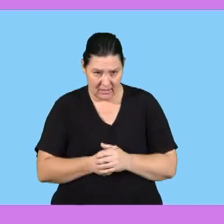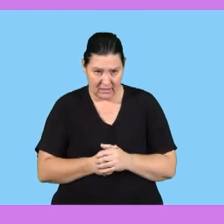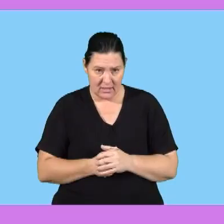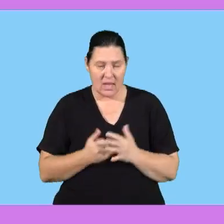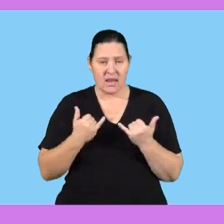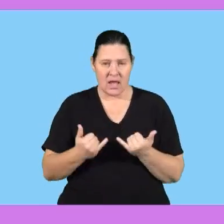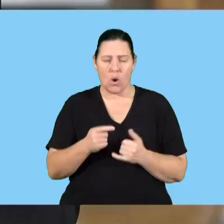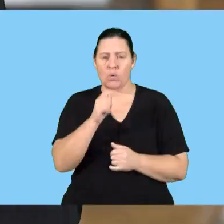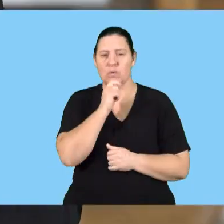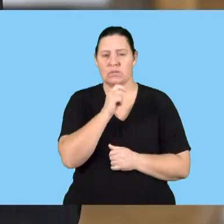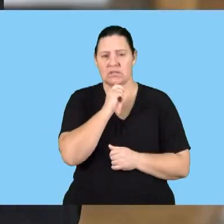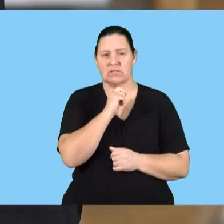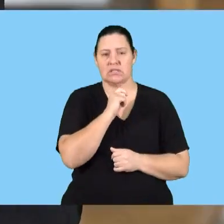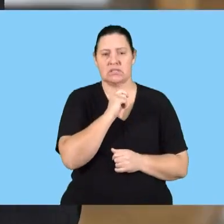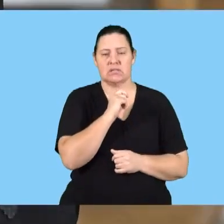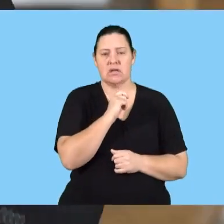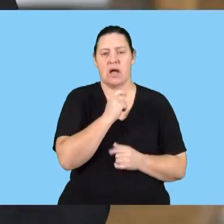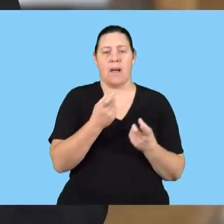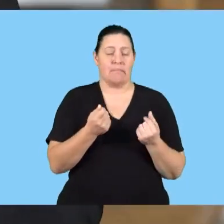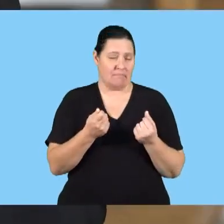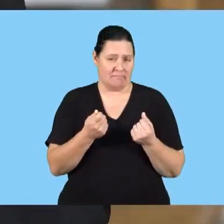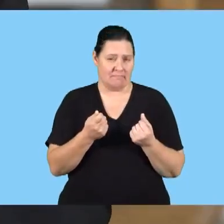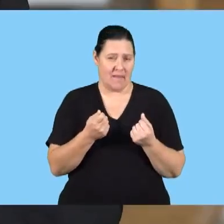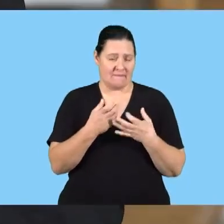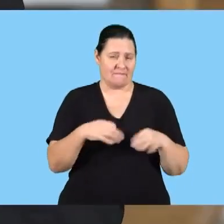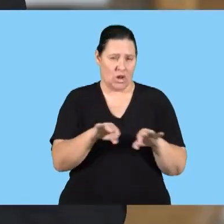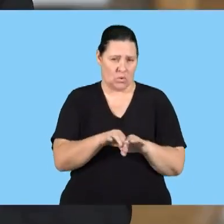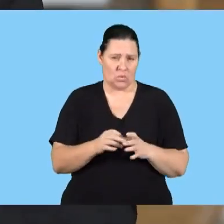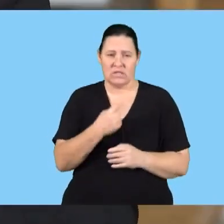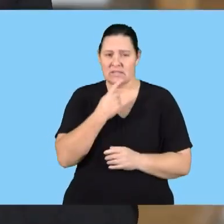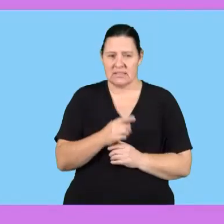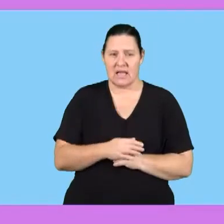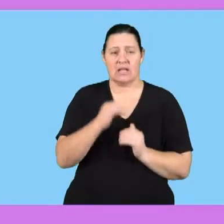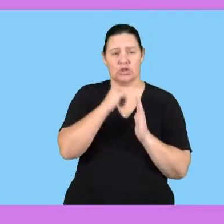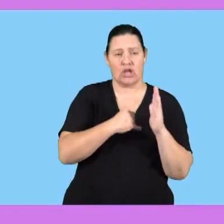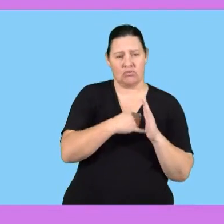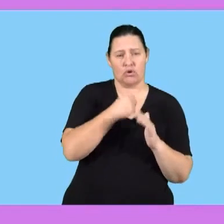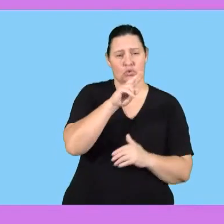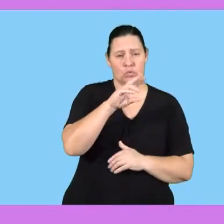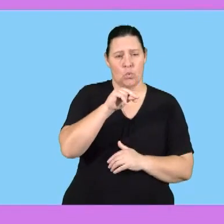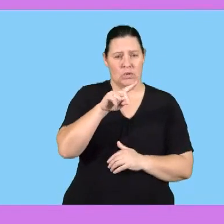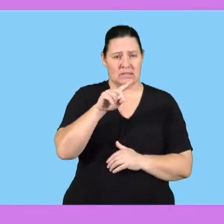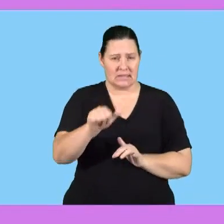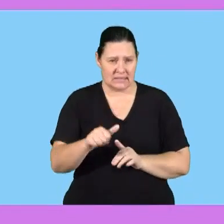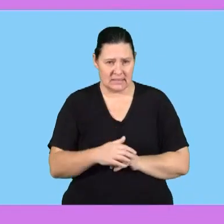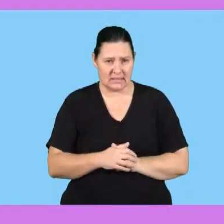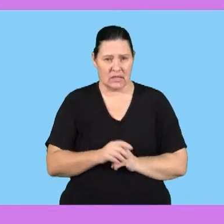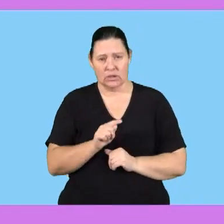clear. So now we have to use our monetary values, meaning our rand values, right? So January